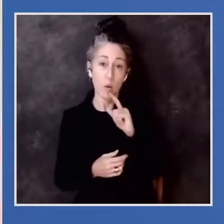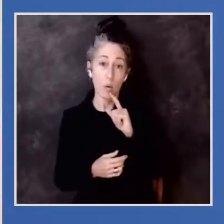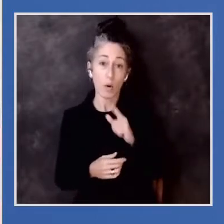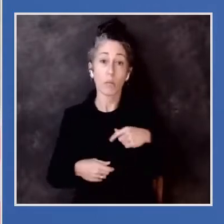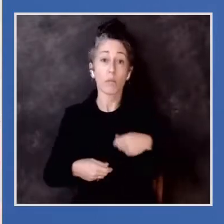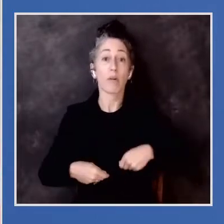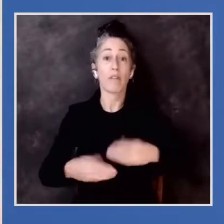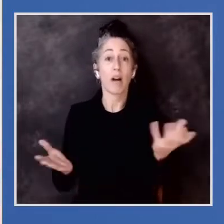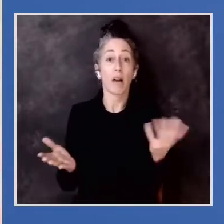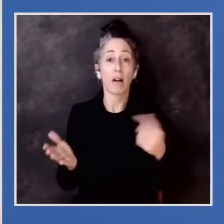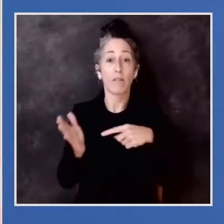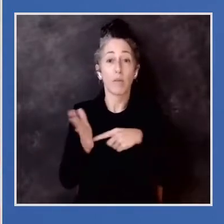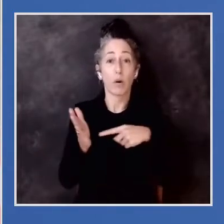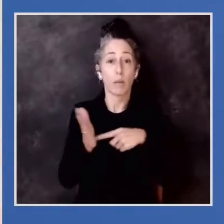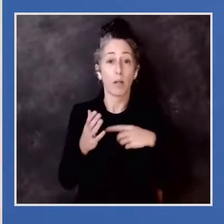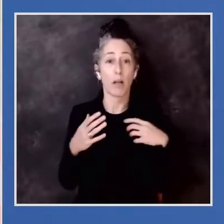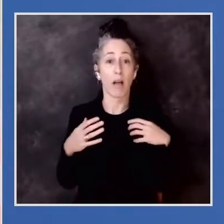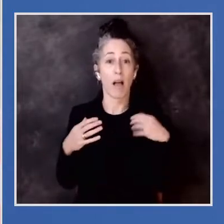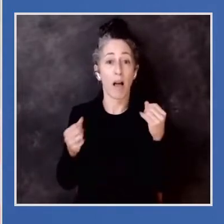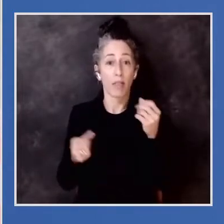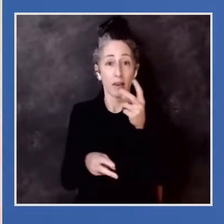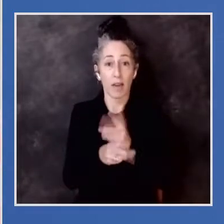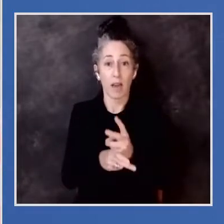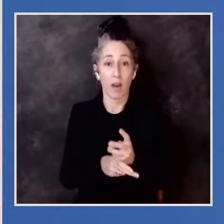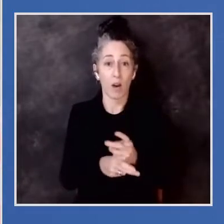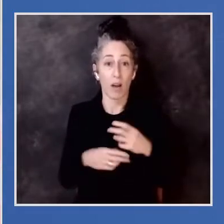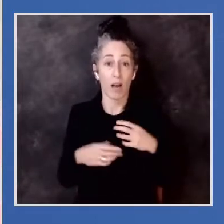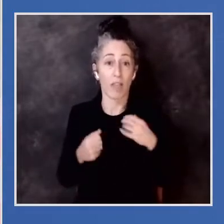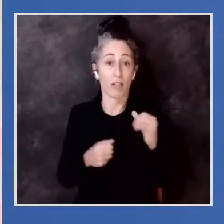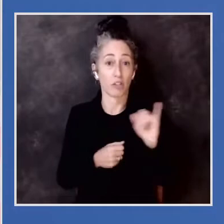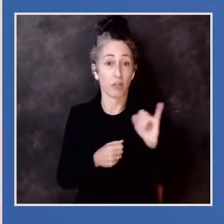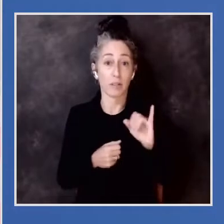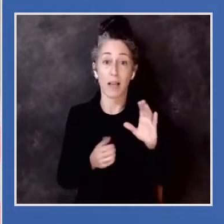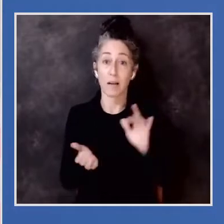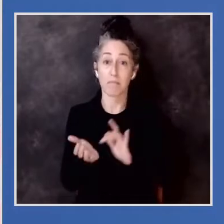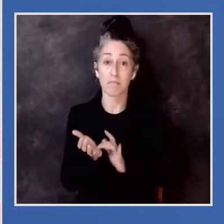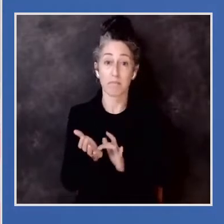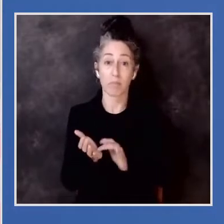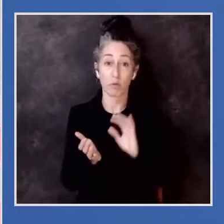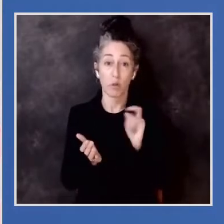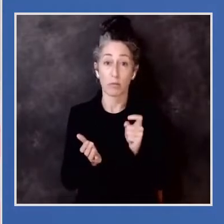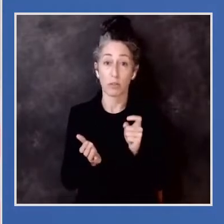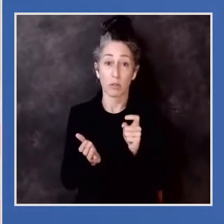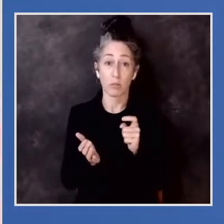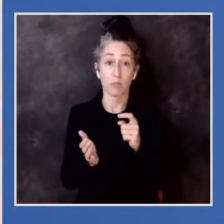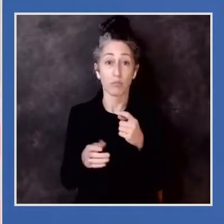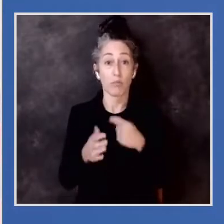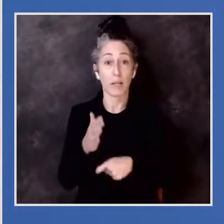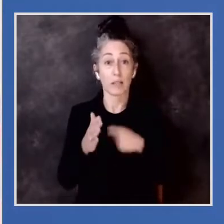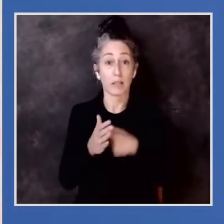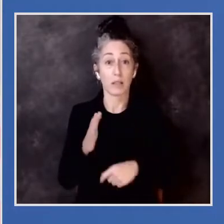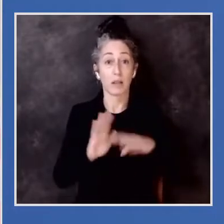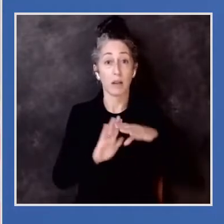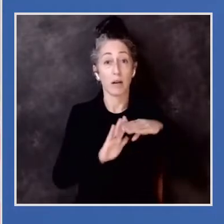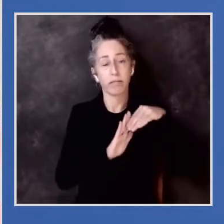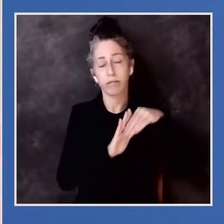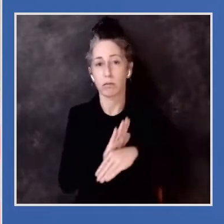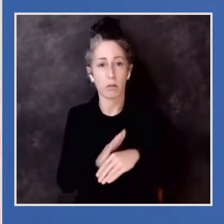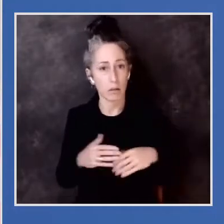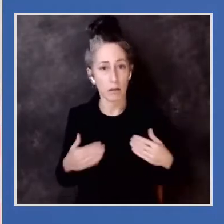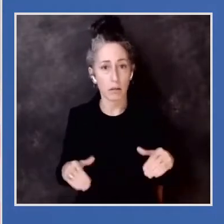every American and drug prices that are dramatically lower. We'll act to pass the Biden climate